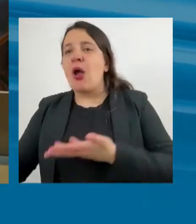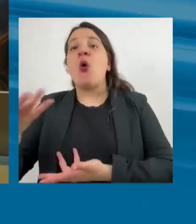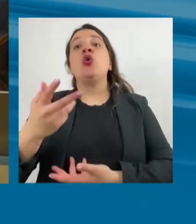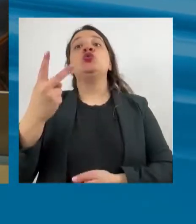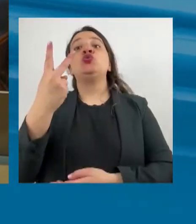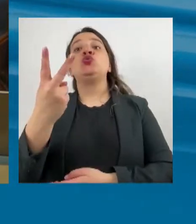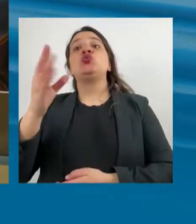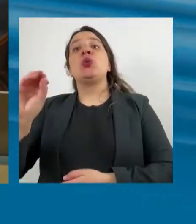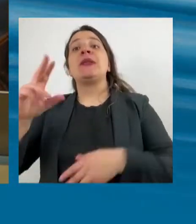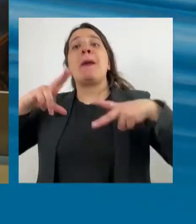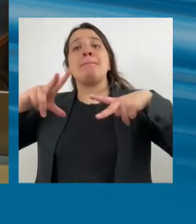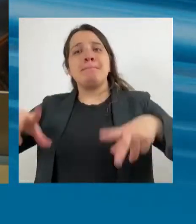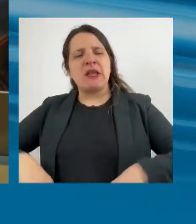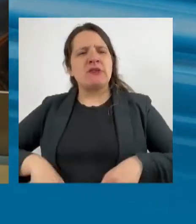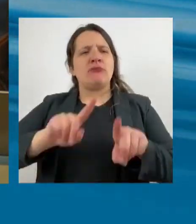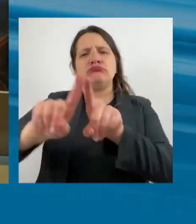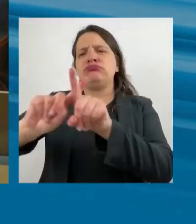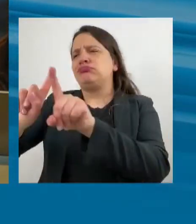federal